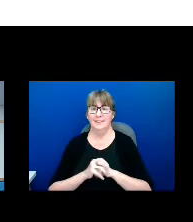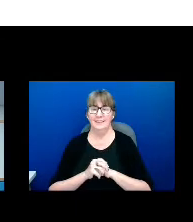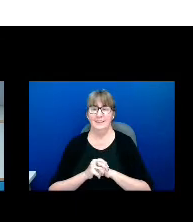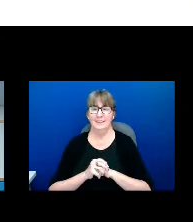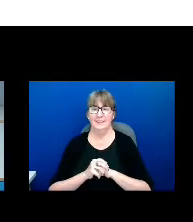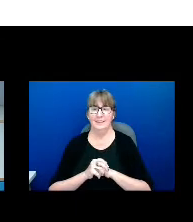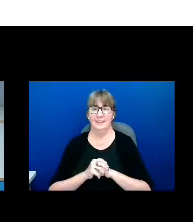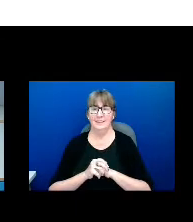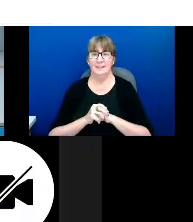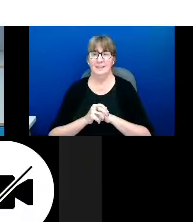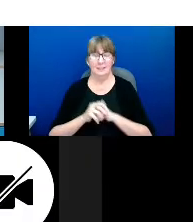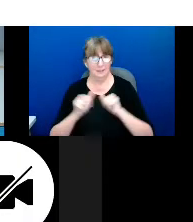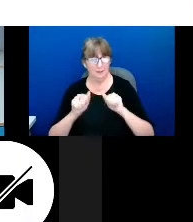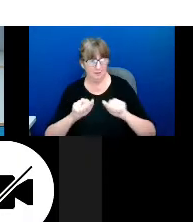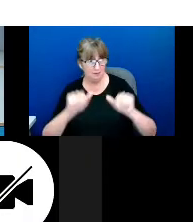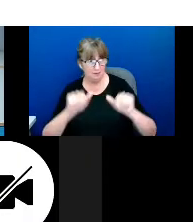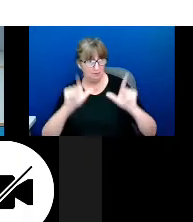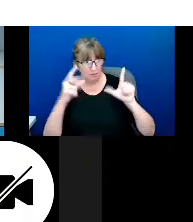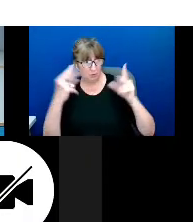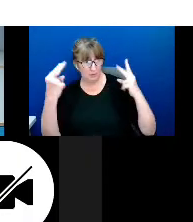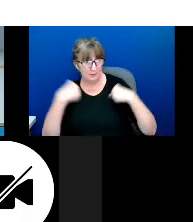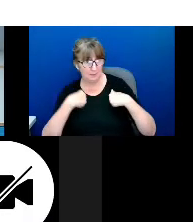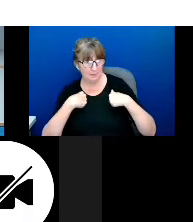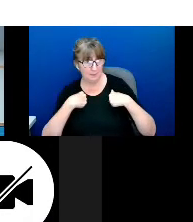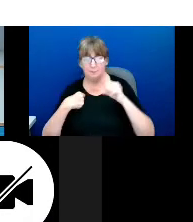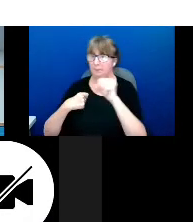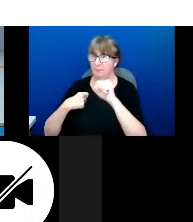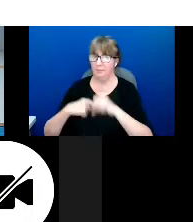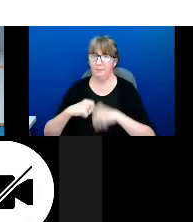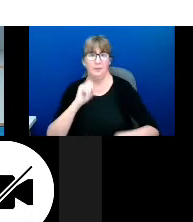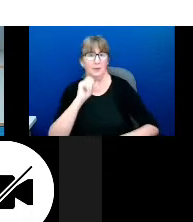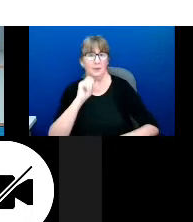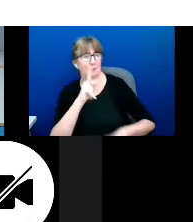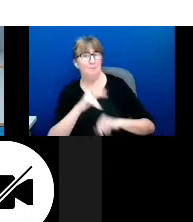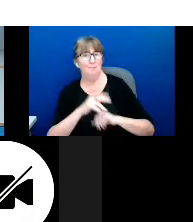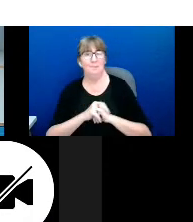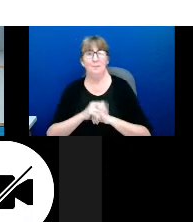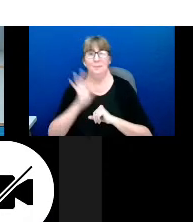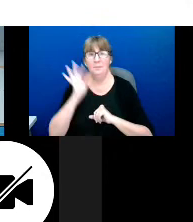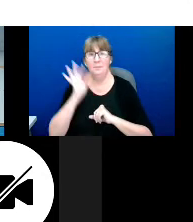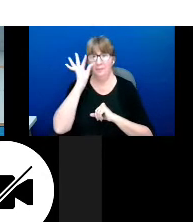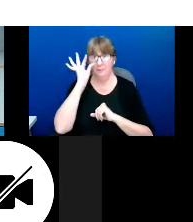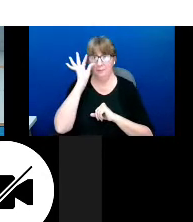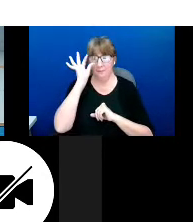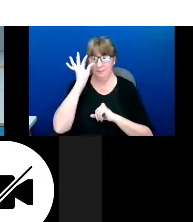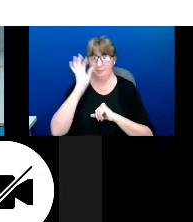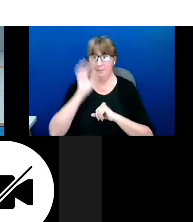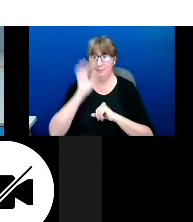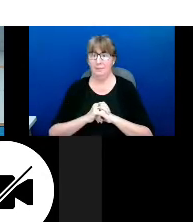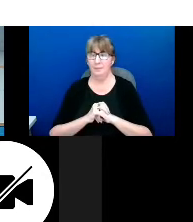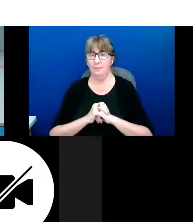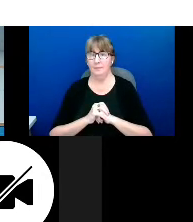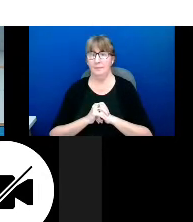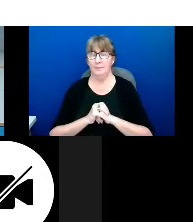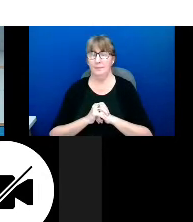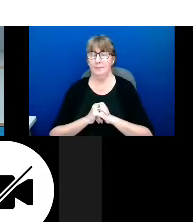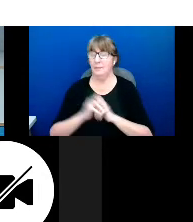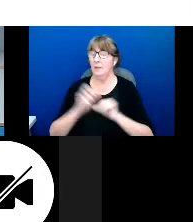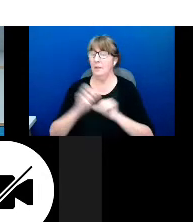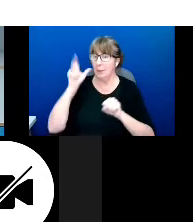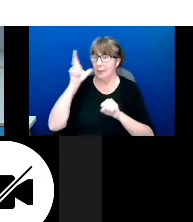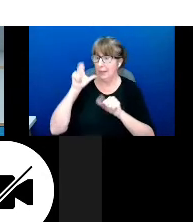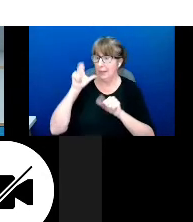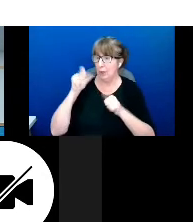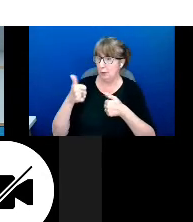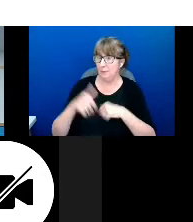Is my video on too? Okay. Yeah. All right. We can hear you good, Ben. Are